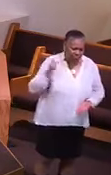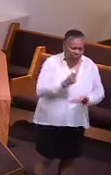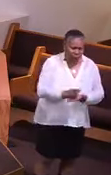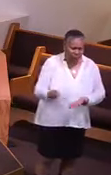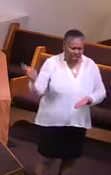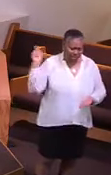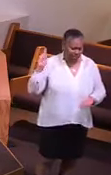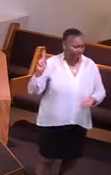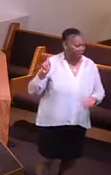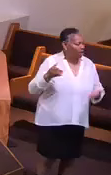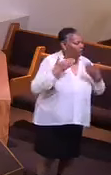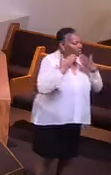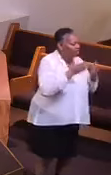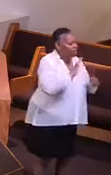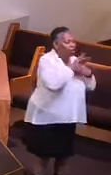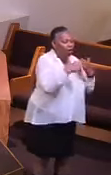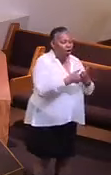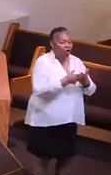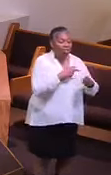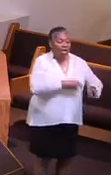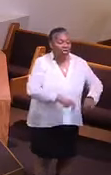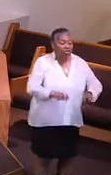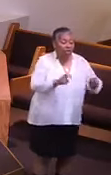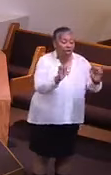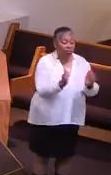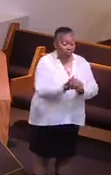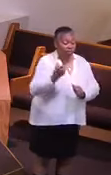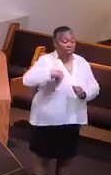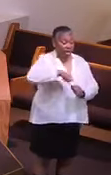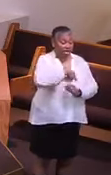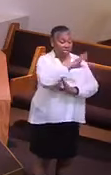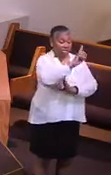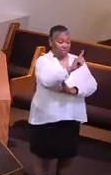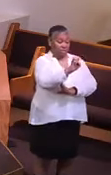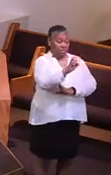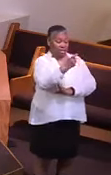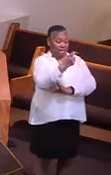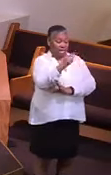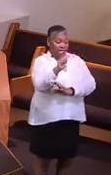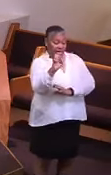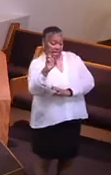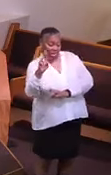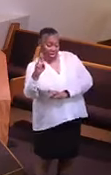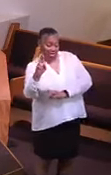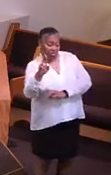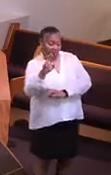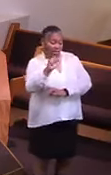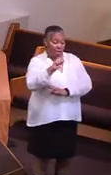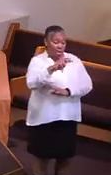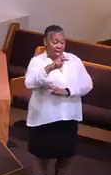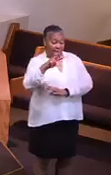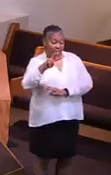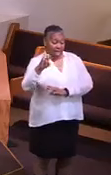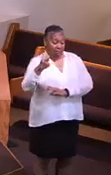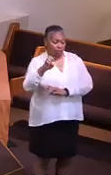travel with us. Amen. As we went to Dexter Avenue, we had a wonderful celebration of their